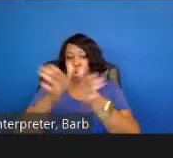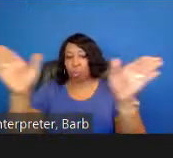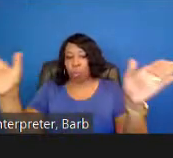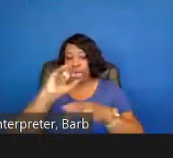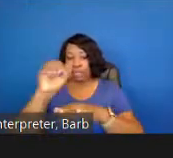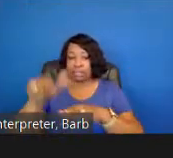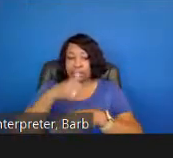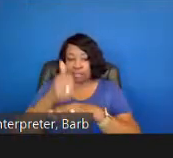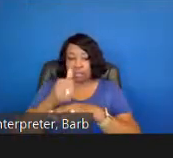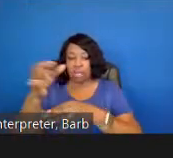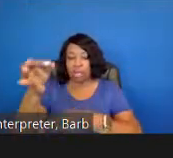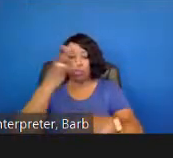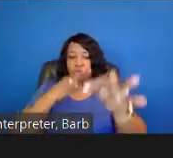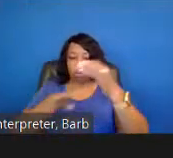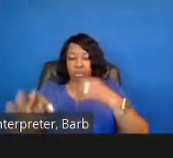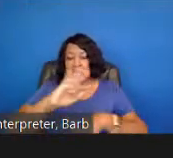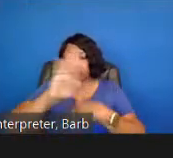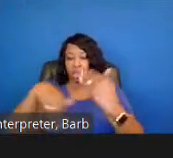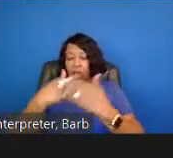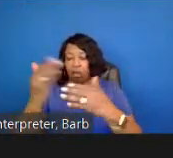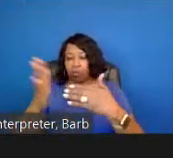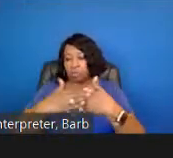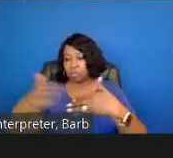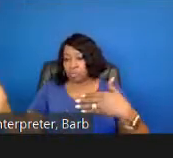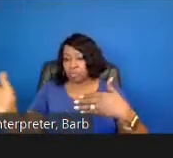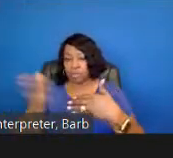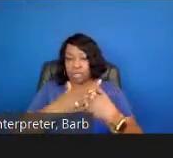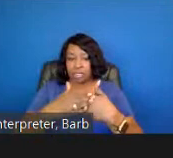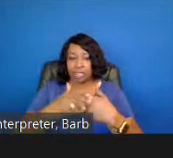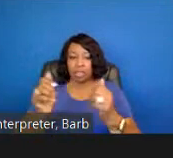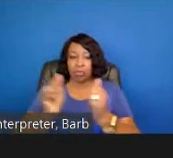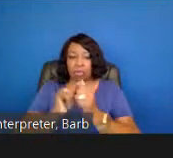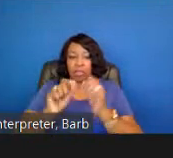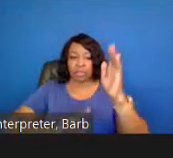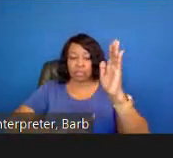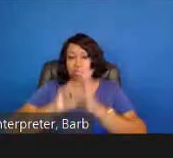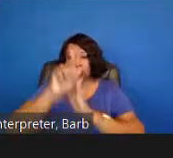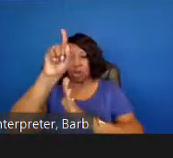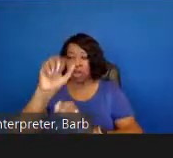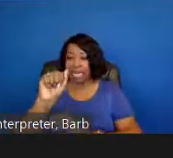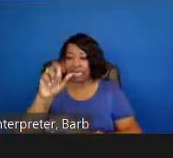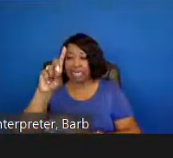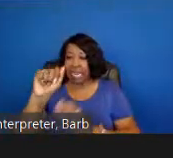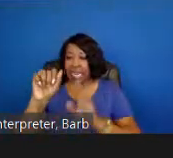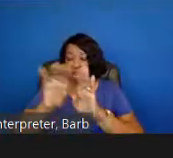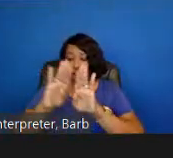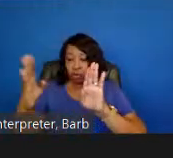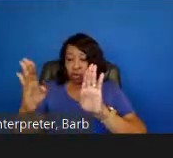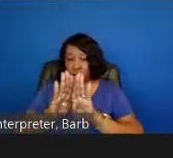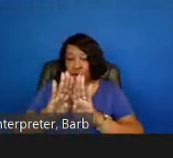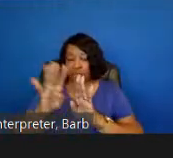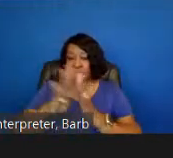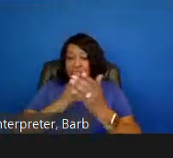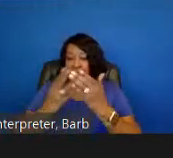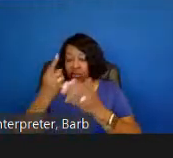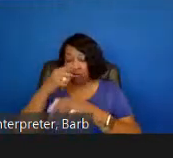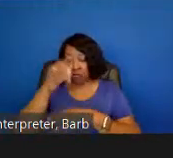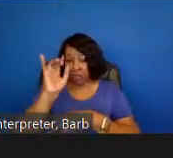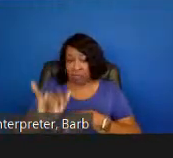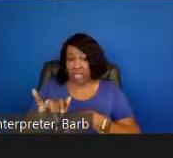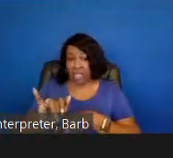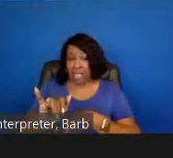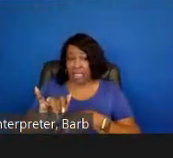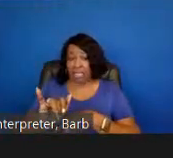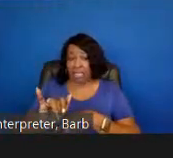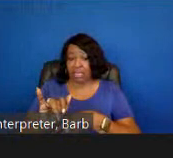existing swing gates with the tall ADA doors. The schedule for that is